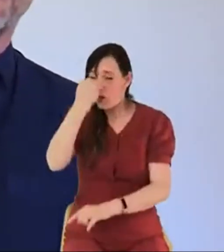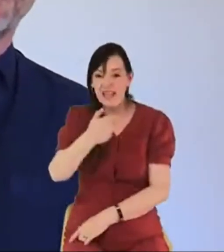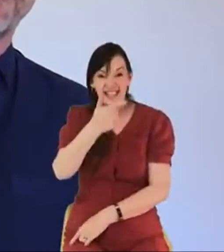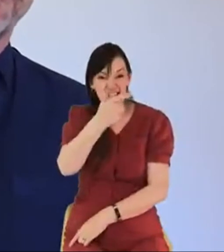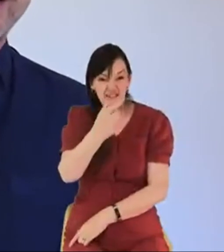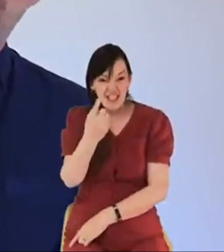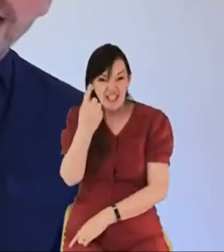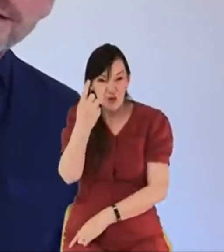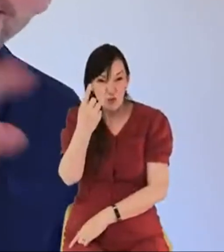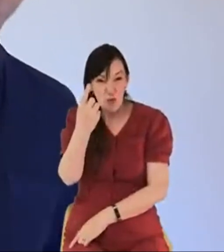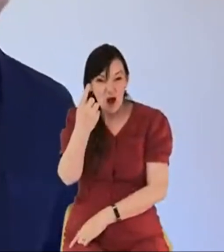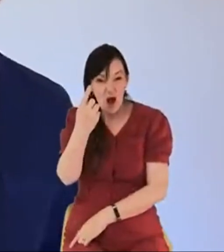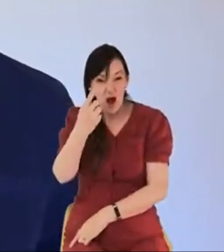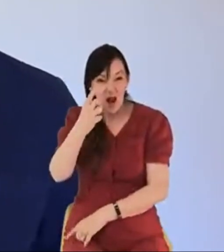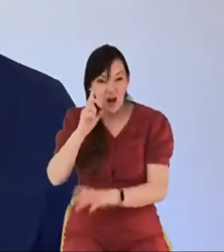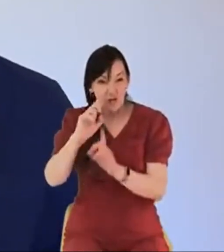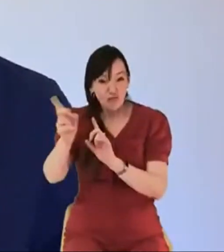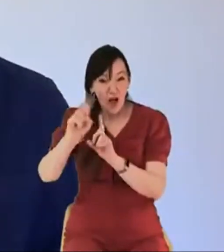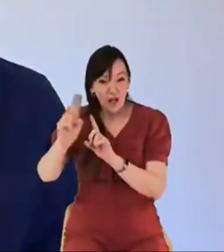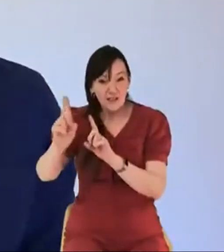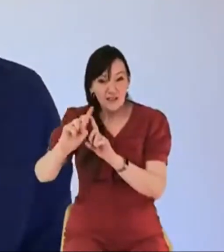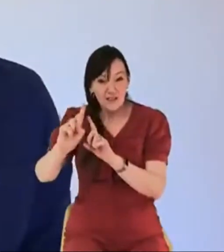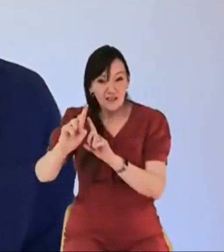how did i get there